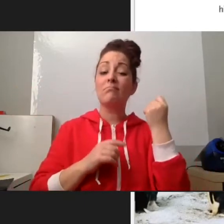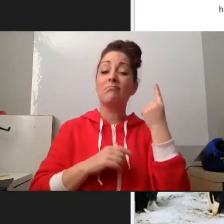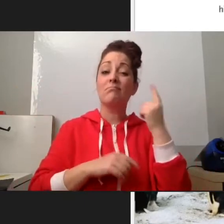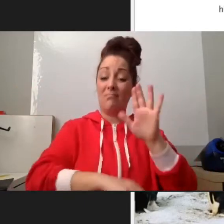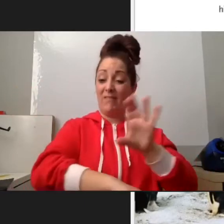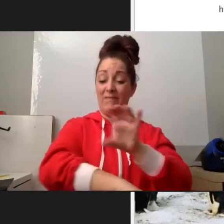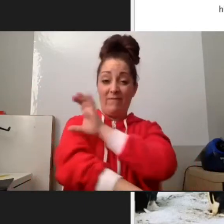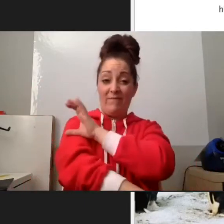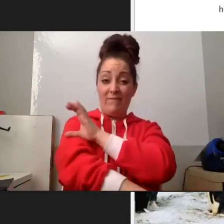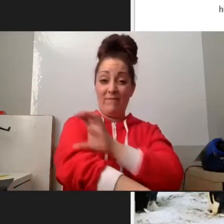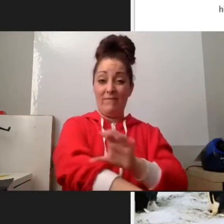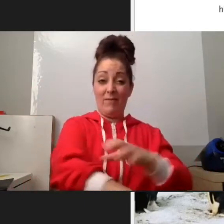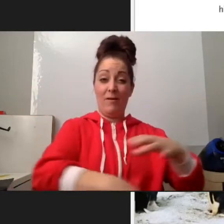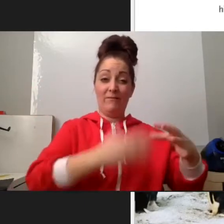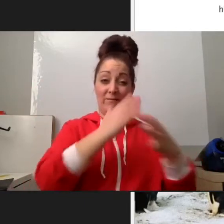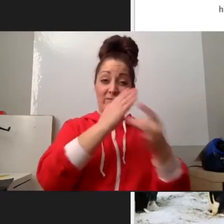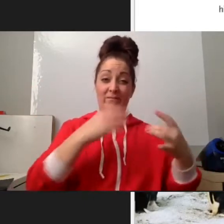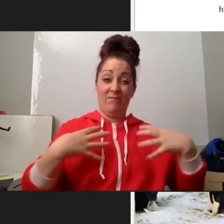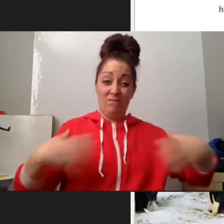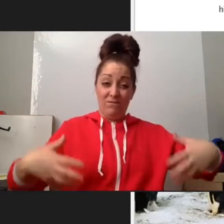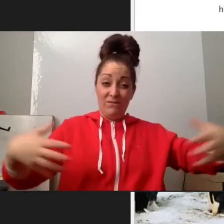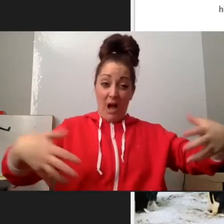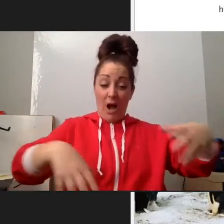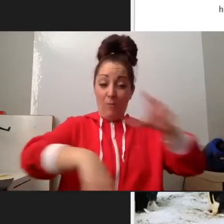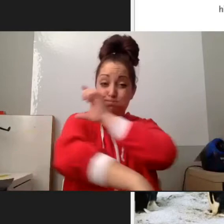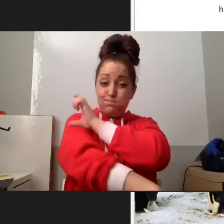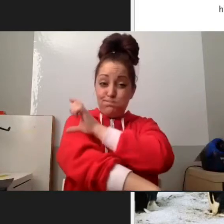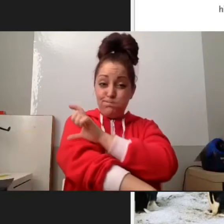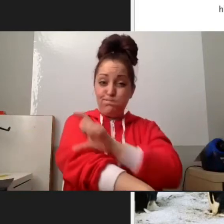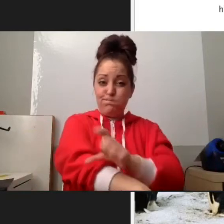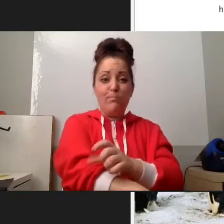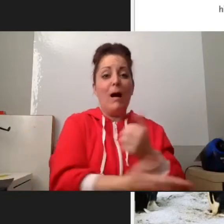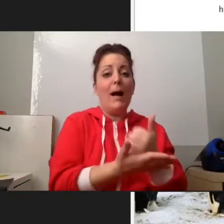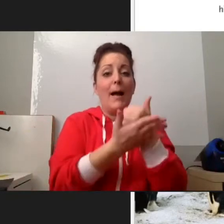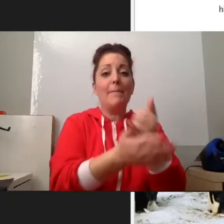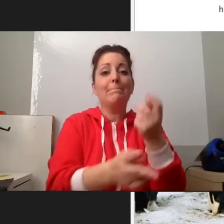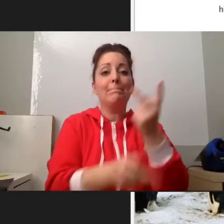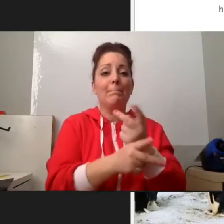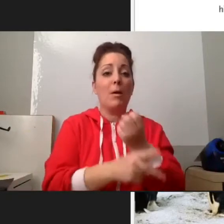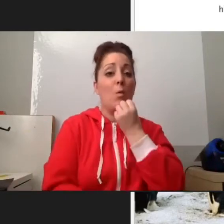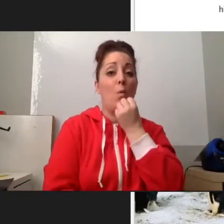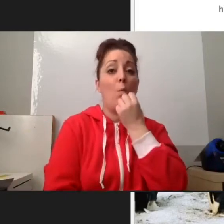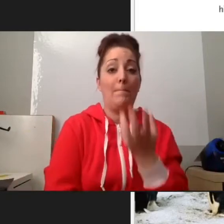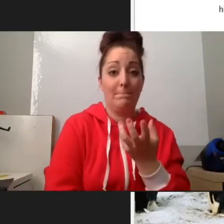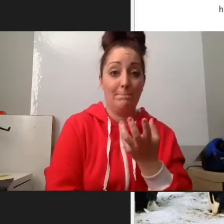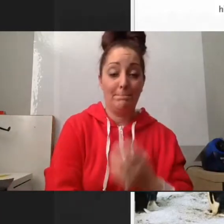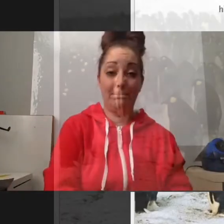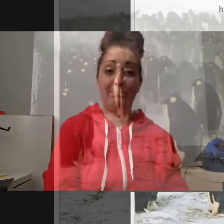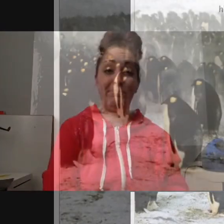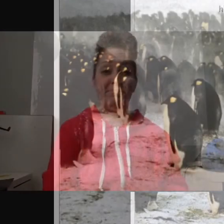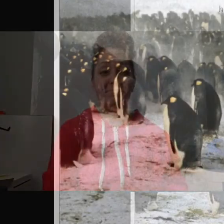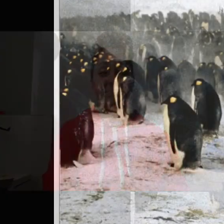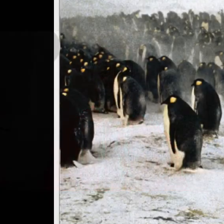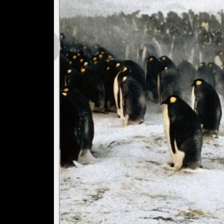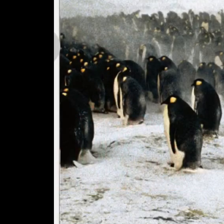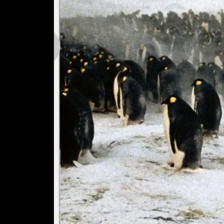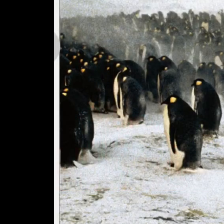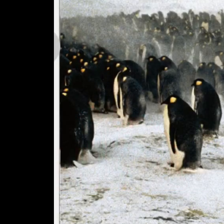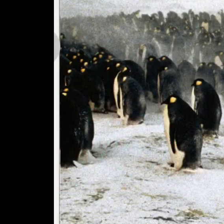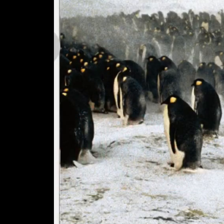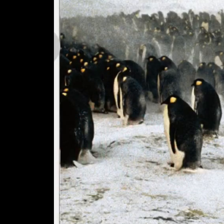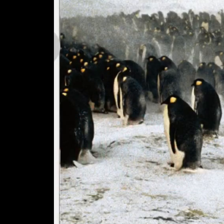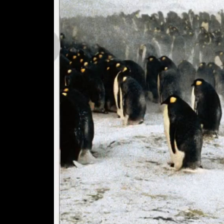He has no food to eat, but the fat on his body keeps him alive.